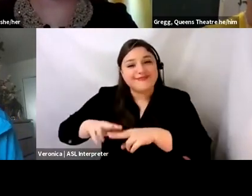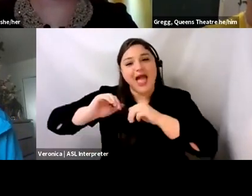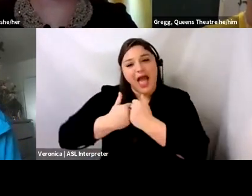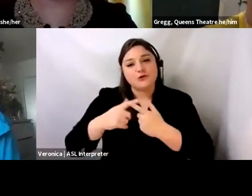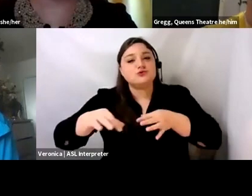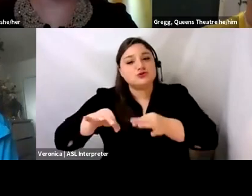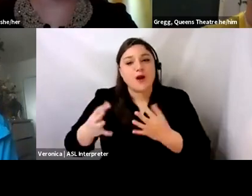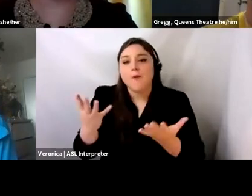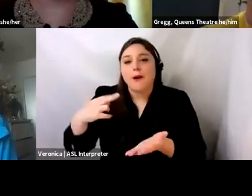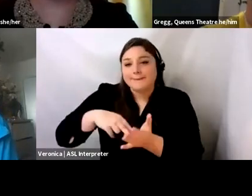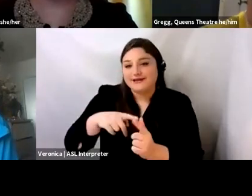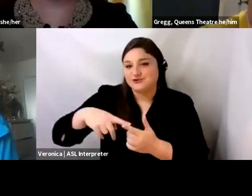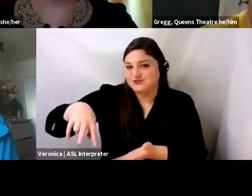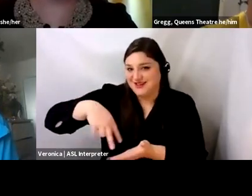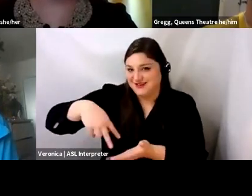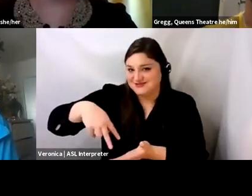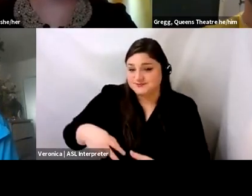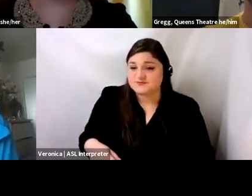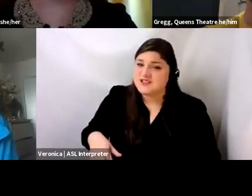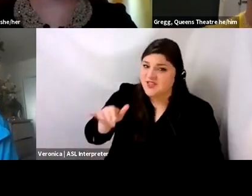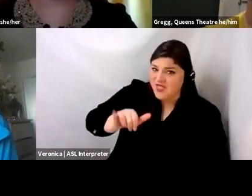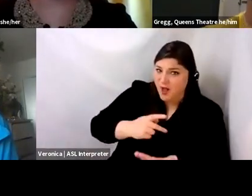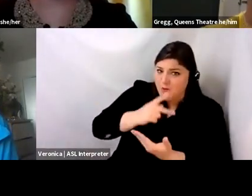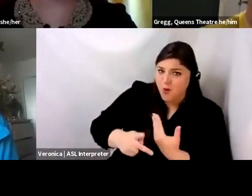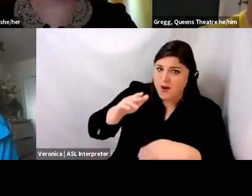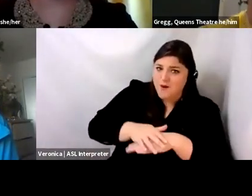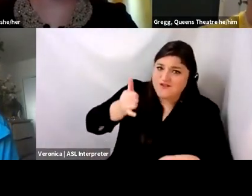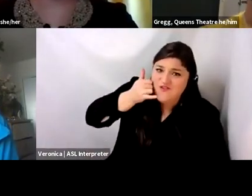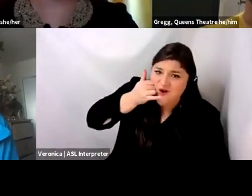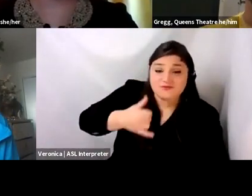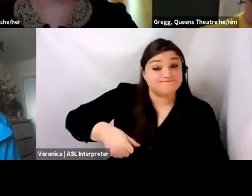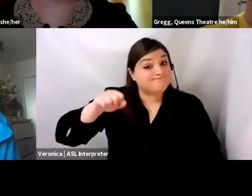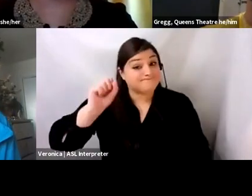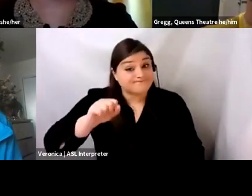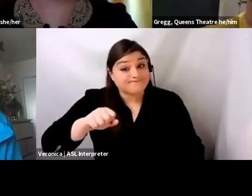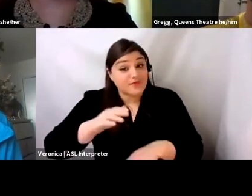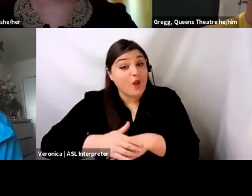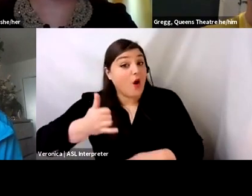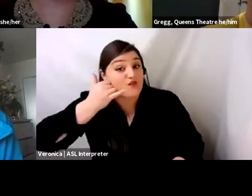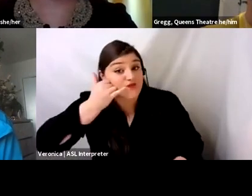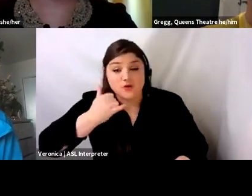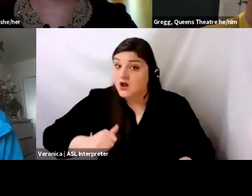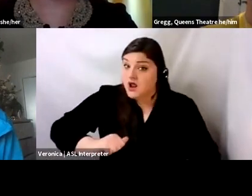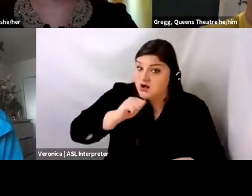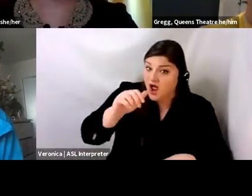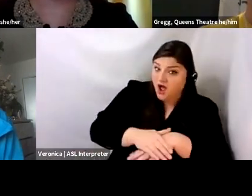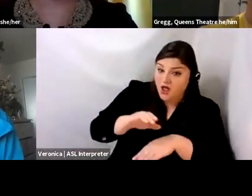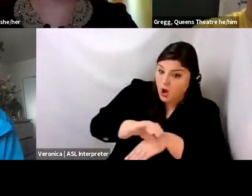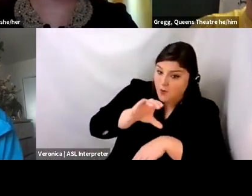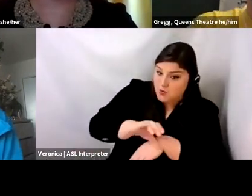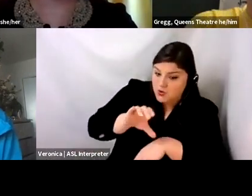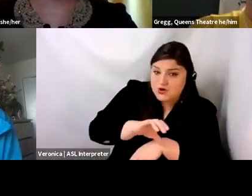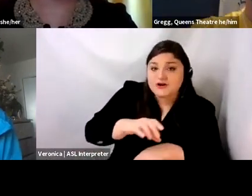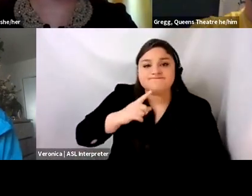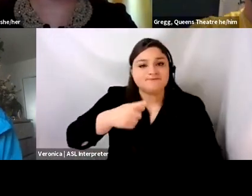And you're offering that program over the phone as well as over the computer, right? Yeah. Yes, it's a different program. So there's one